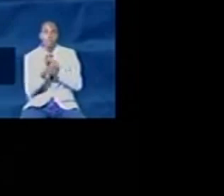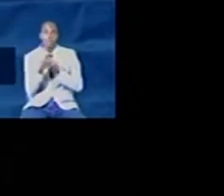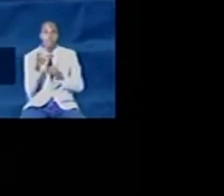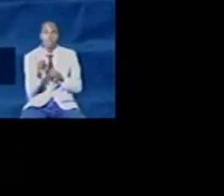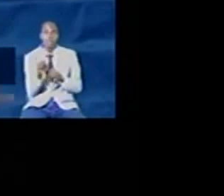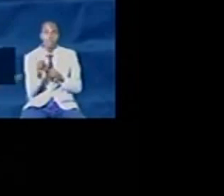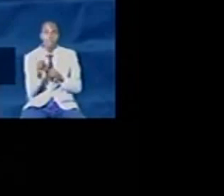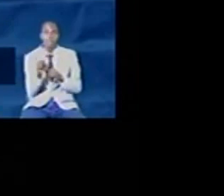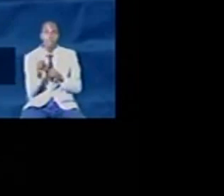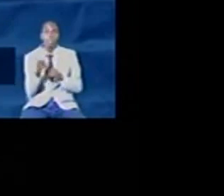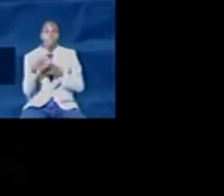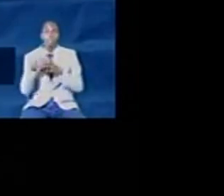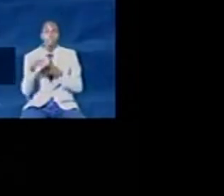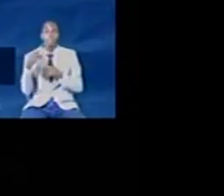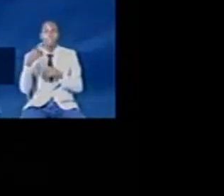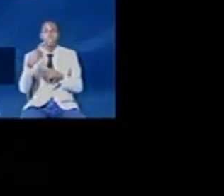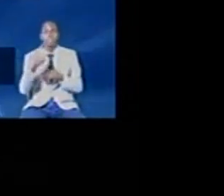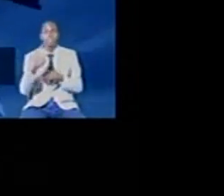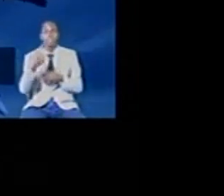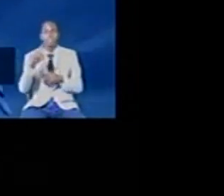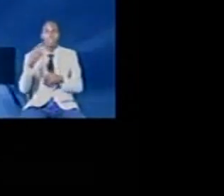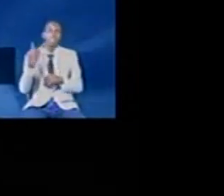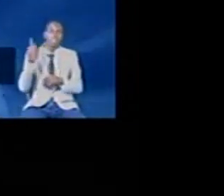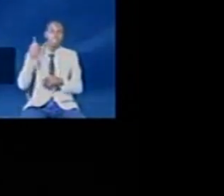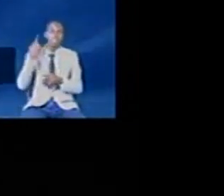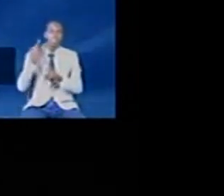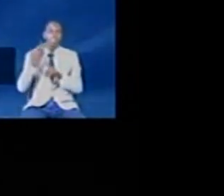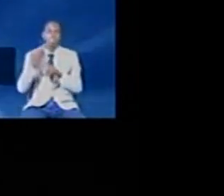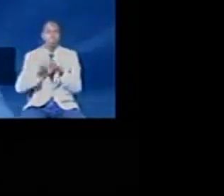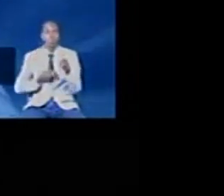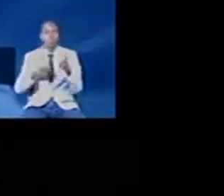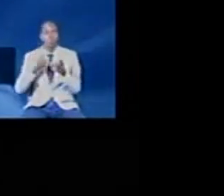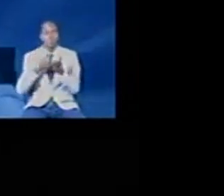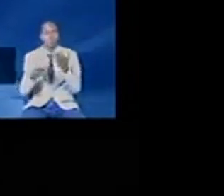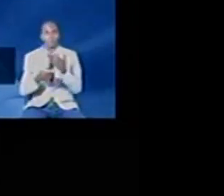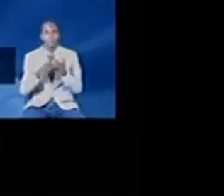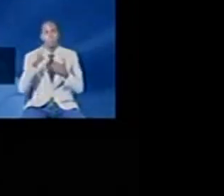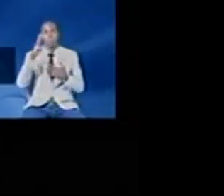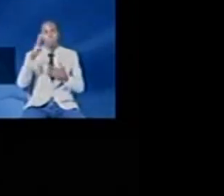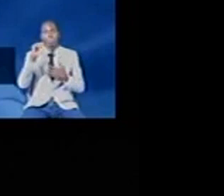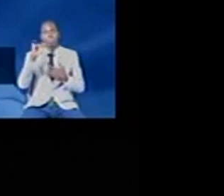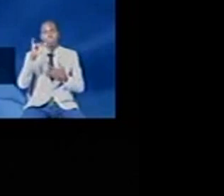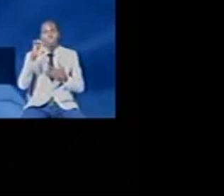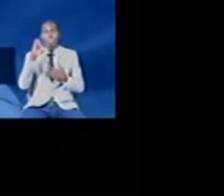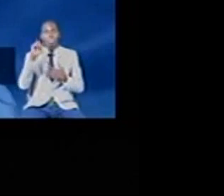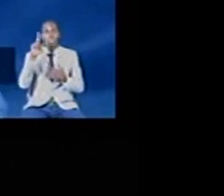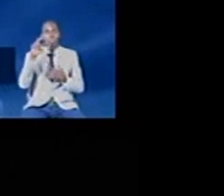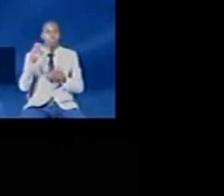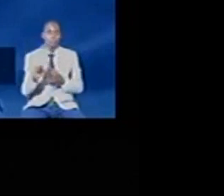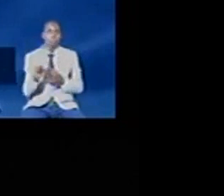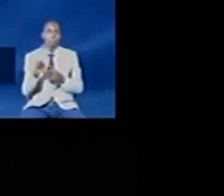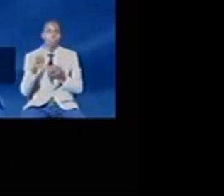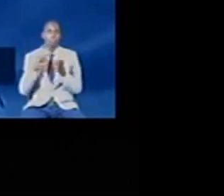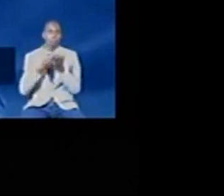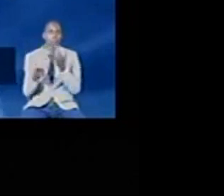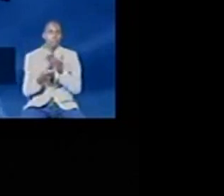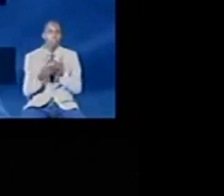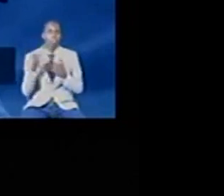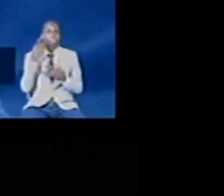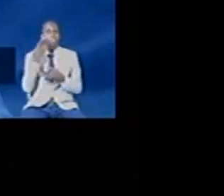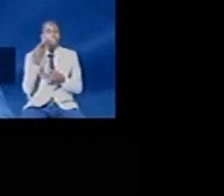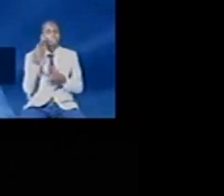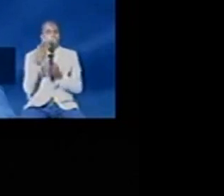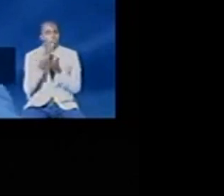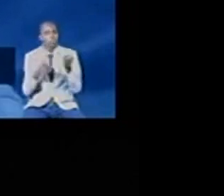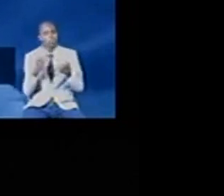After Taraba could say it, Bayesa could say that I said, let me see, maybe God will do it again. I saw changes little by little. But when